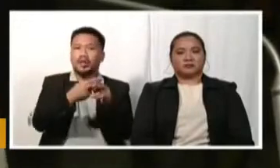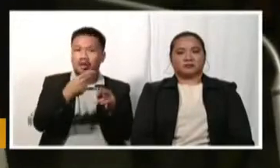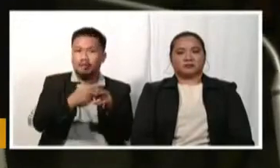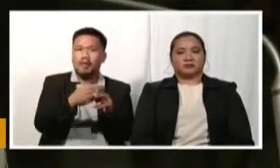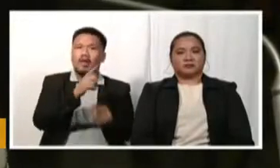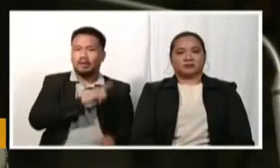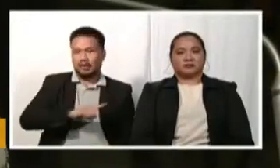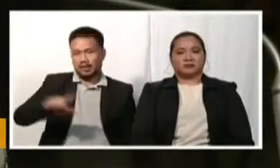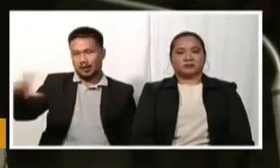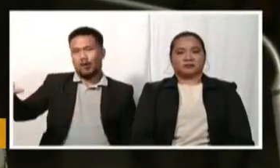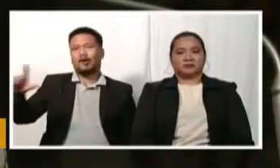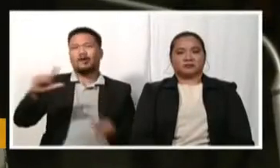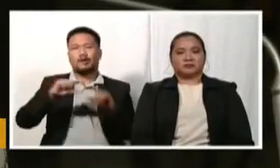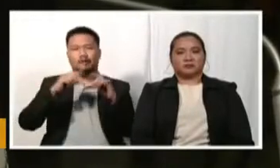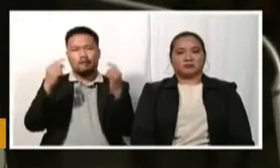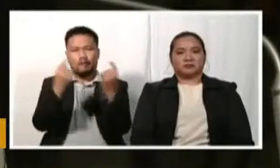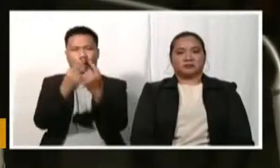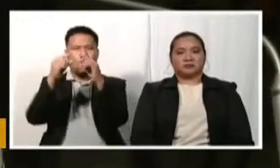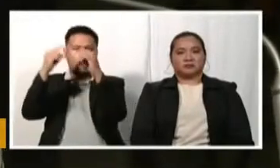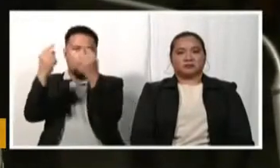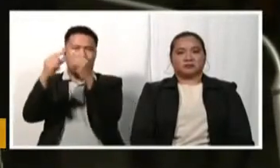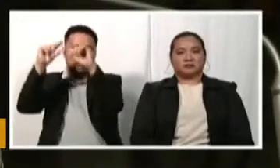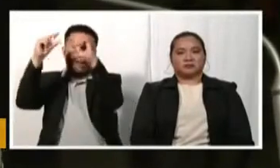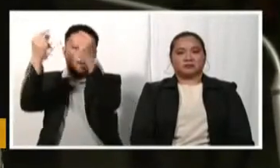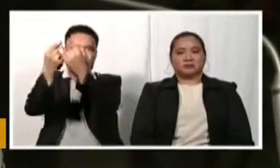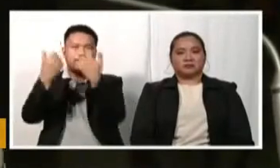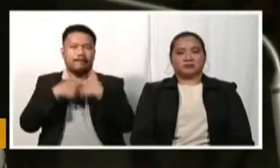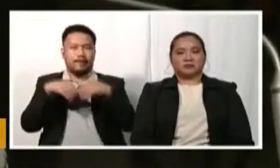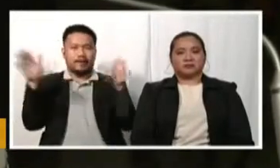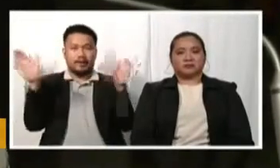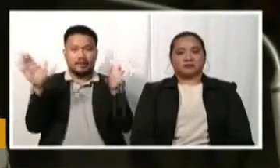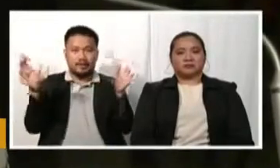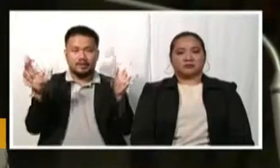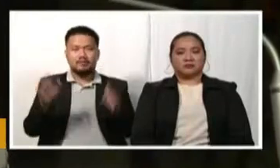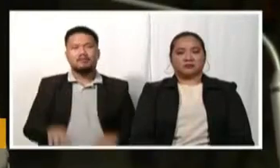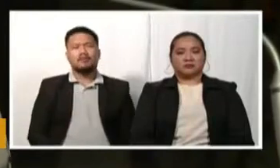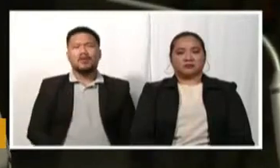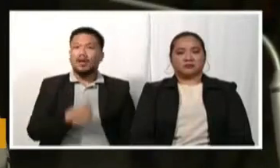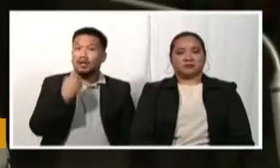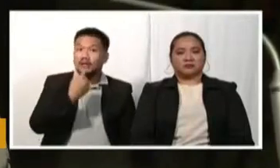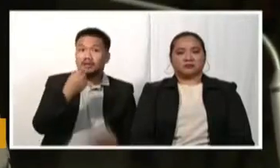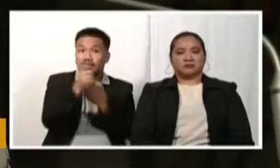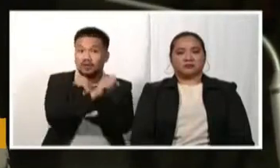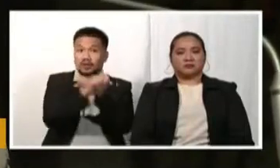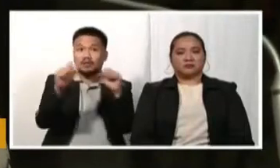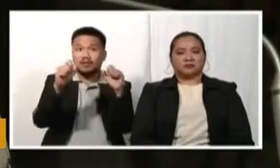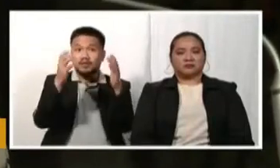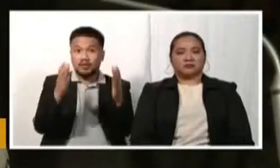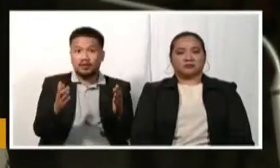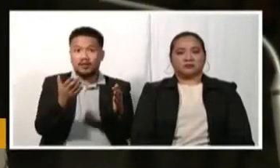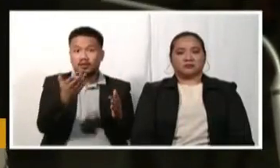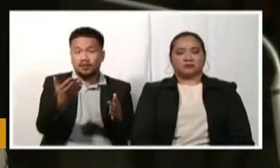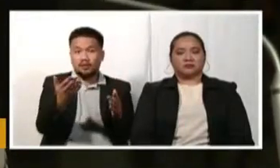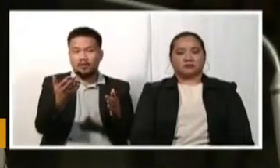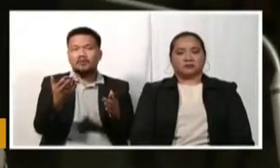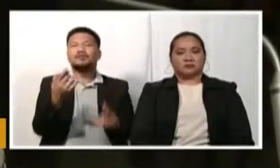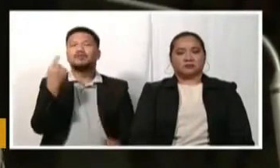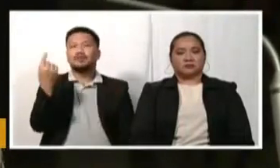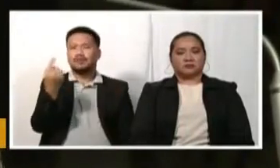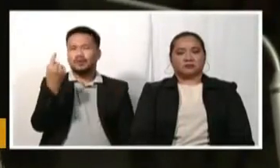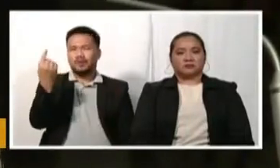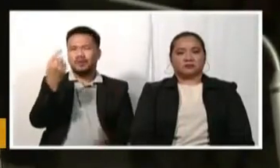hosts. Your Redeemer is the Holy One of Israel, called God of all the